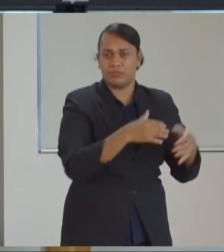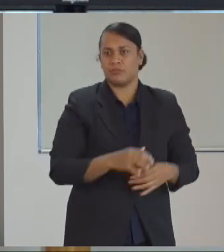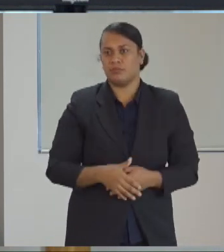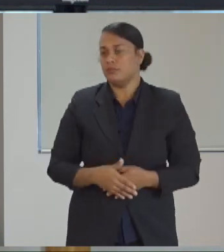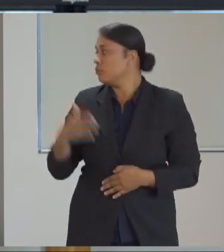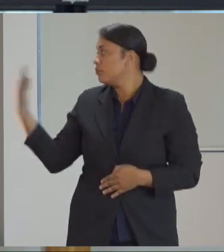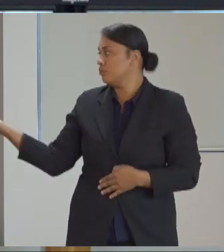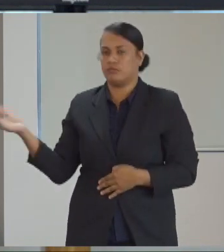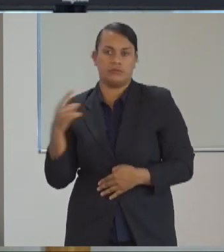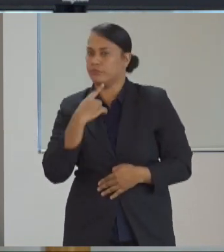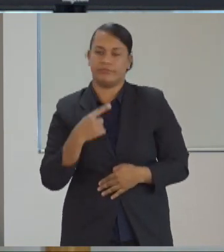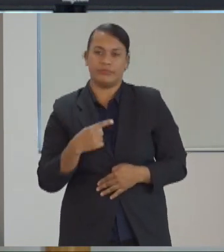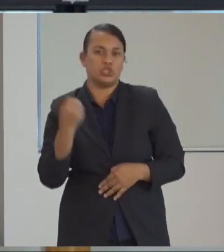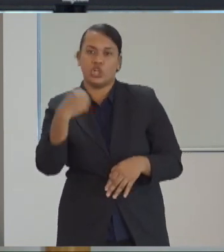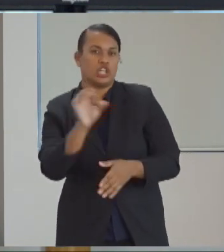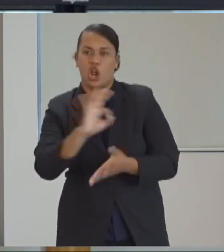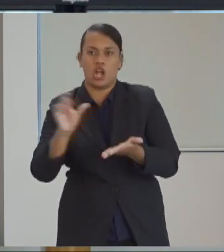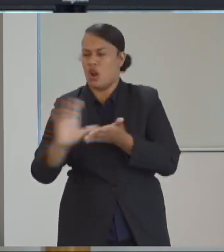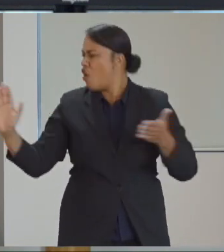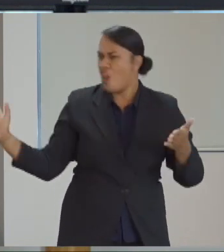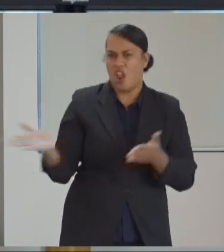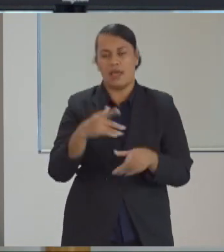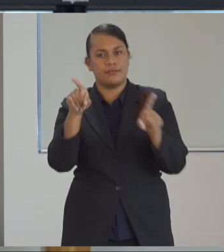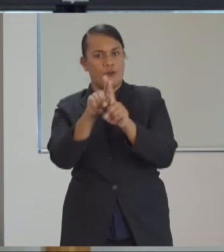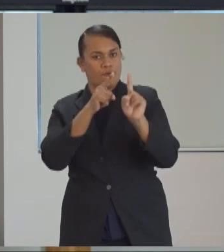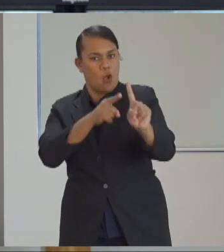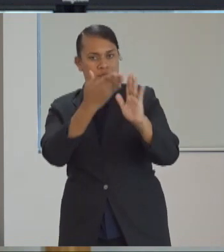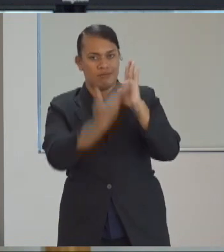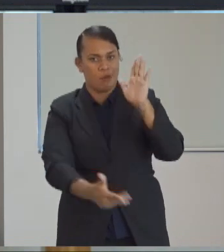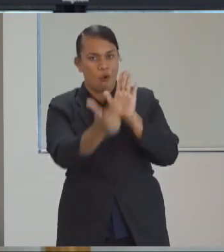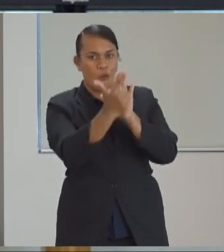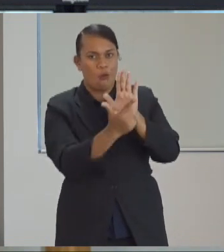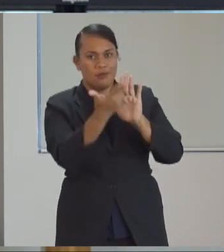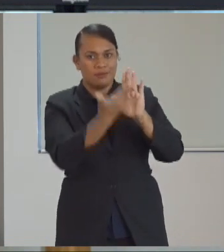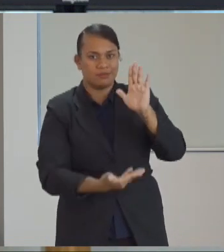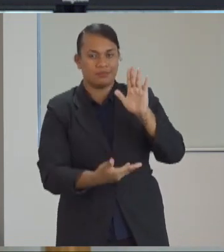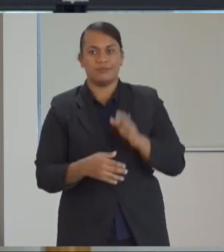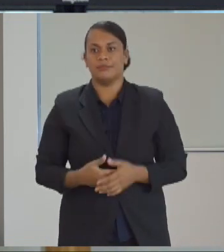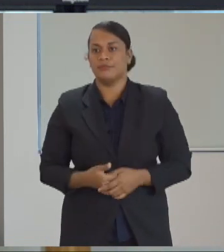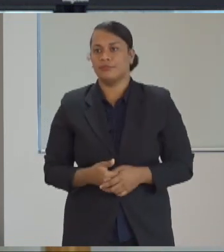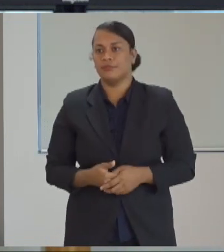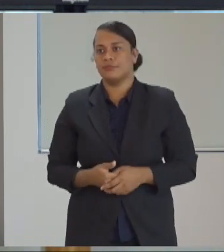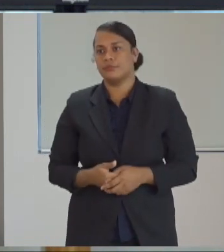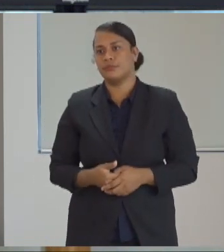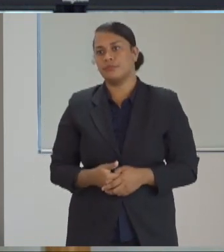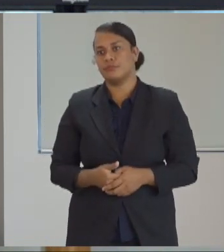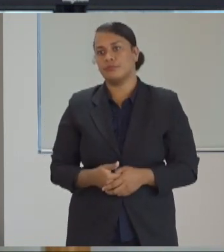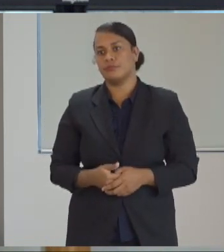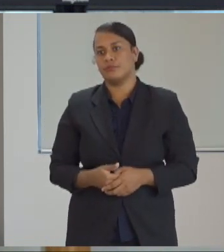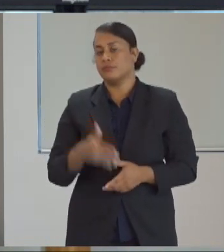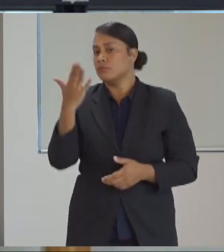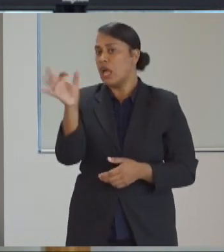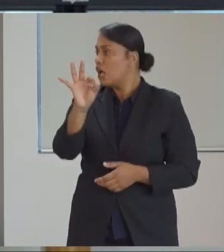clear in respect of them following the law, and therefore that'll be adhered to. Has there been any discussion